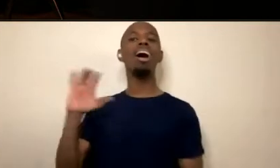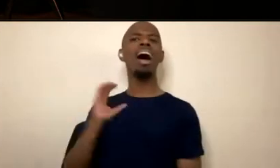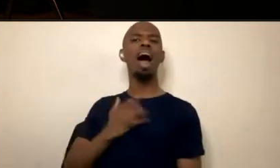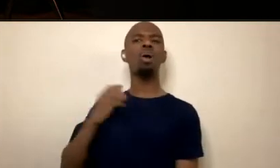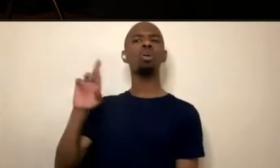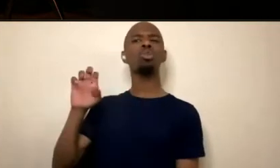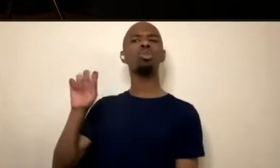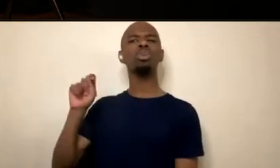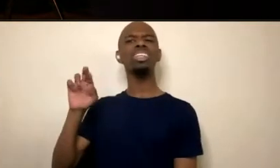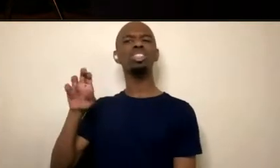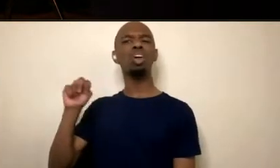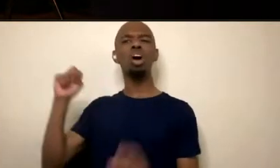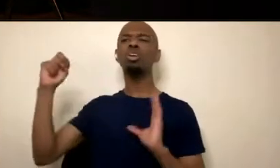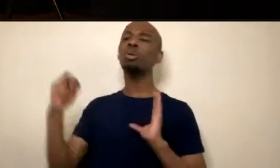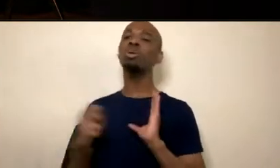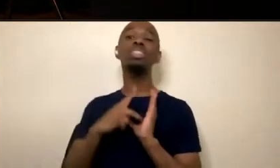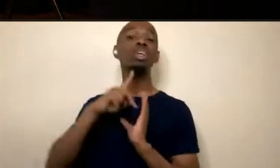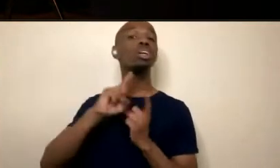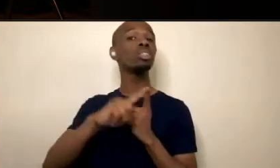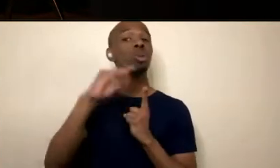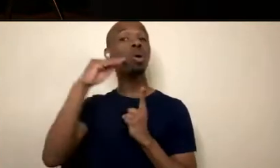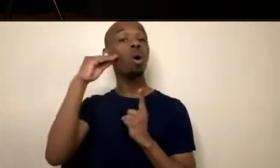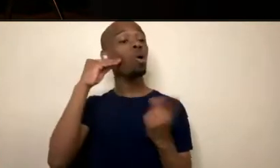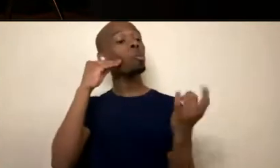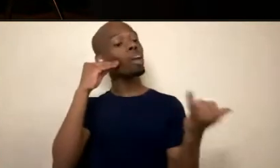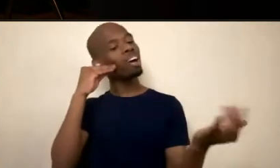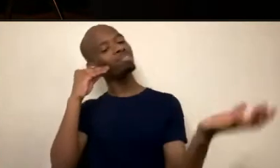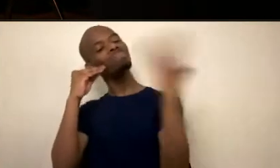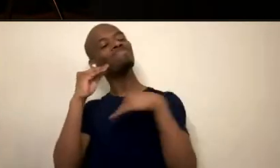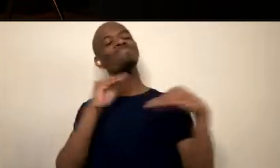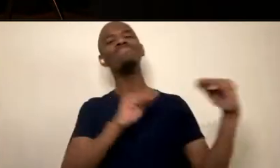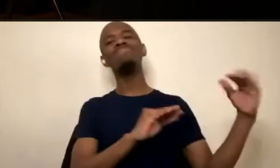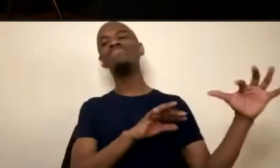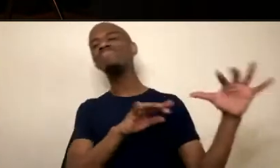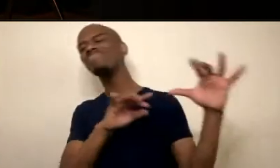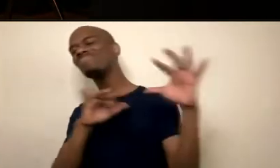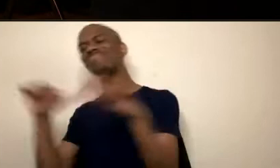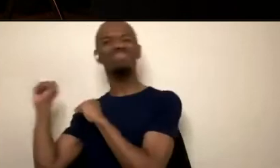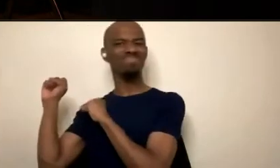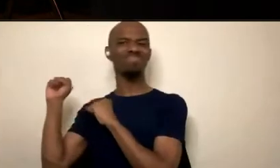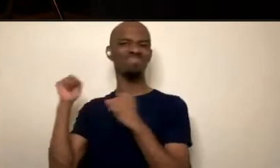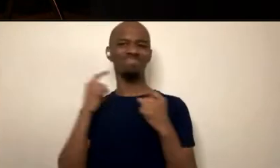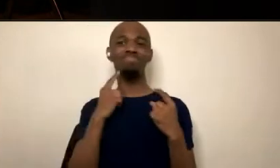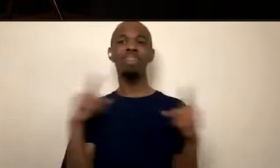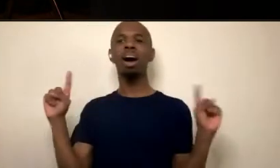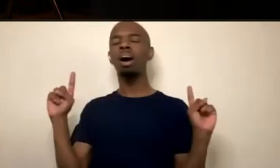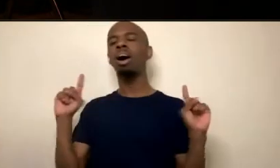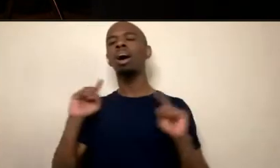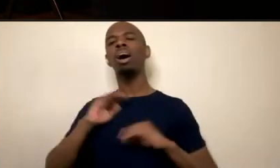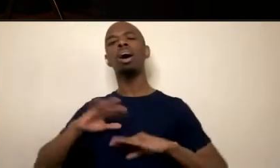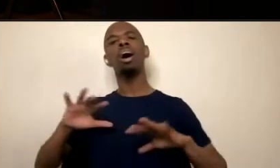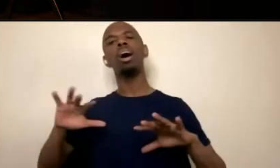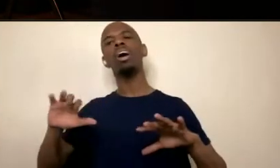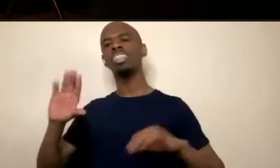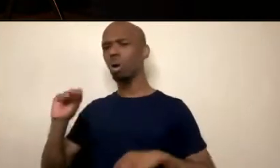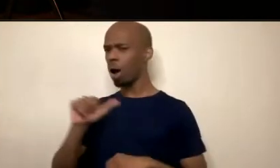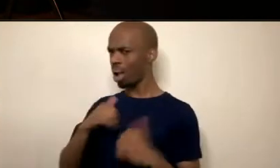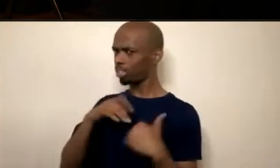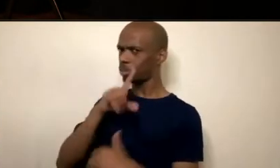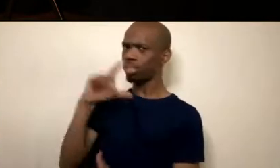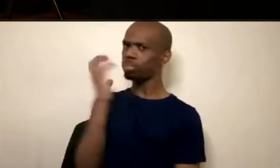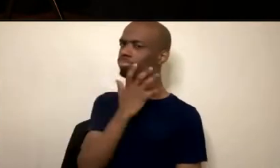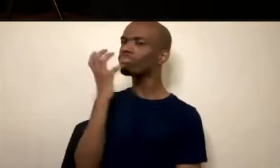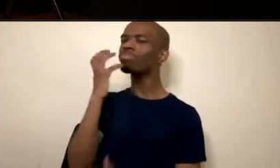So I had a great time, and I'm so blessed to have such a smart team. You know, just these women that will make anything happen. Then my